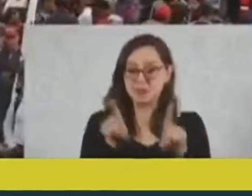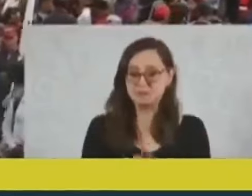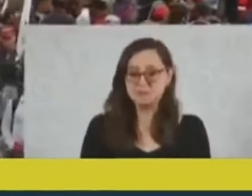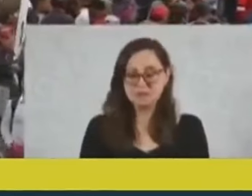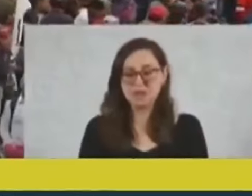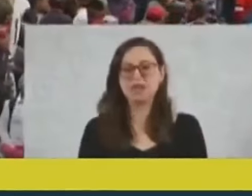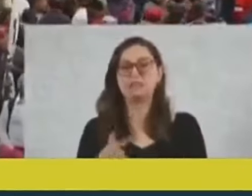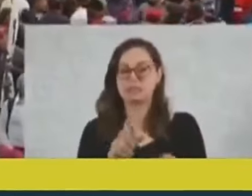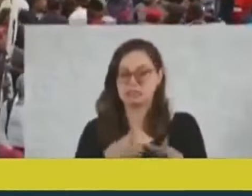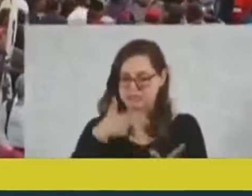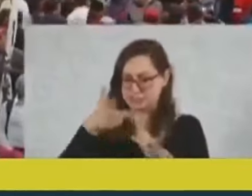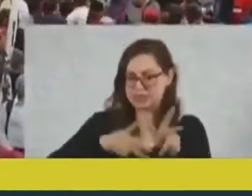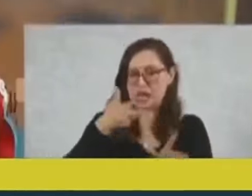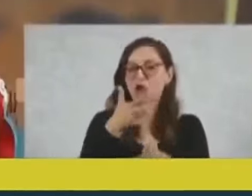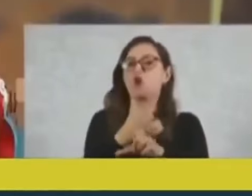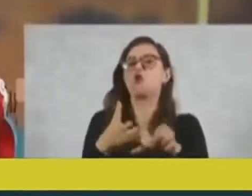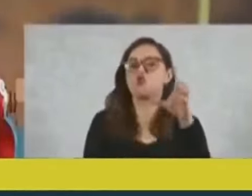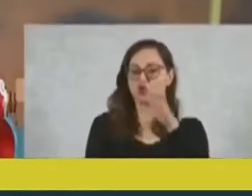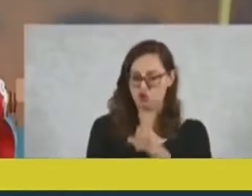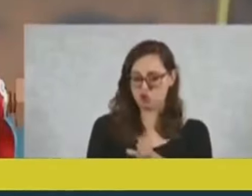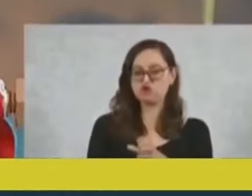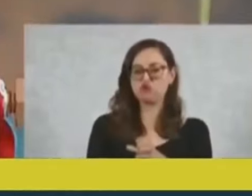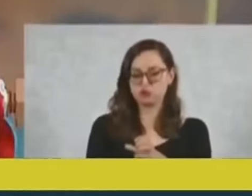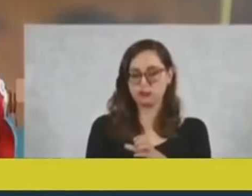We will strengthen also